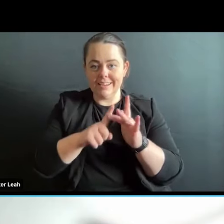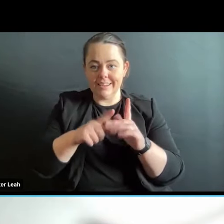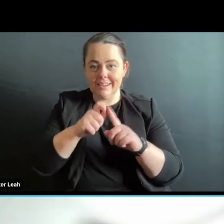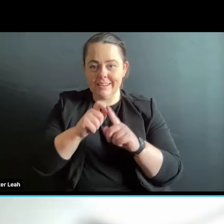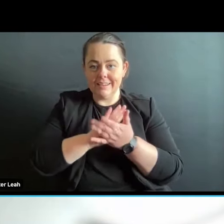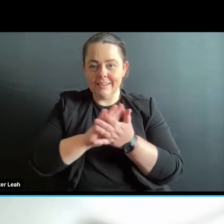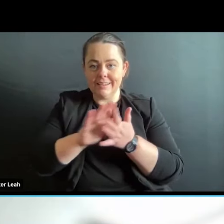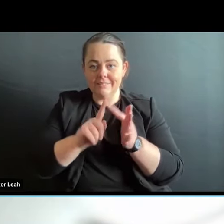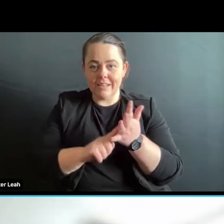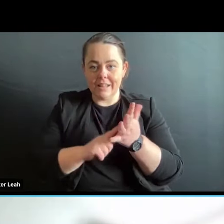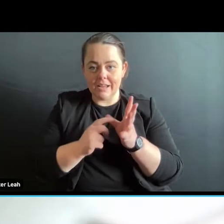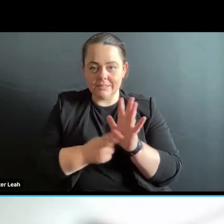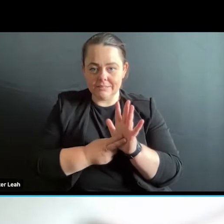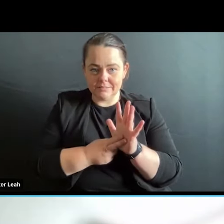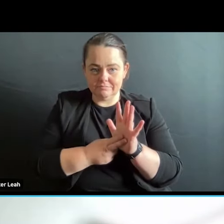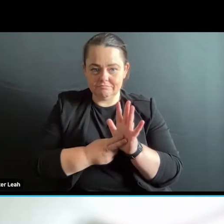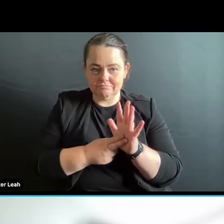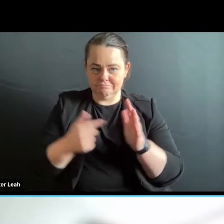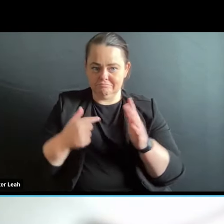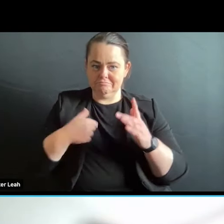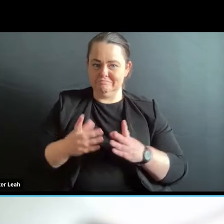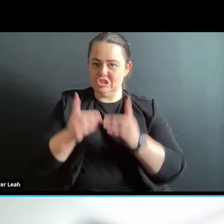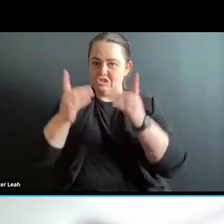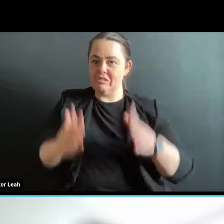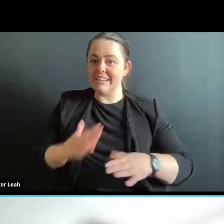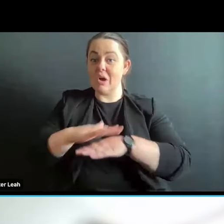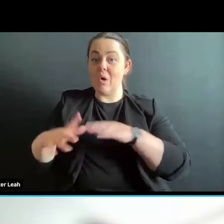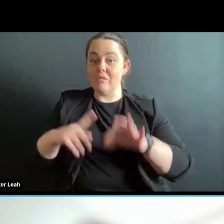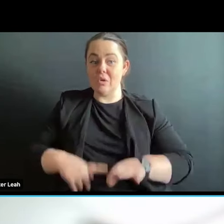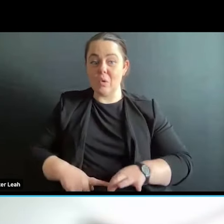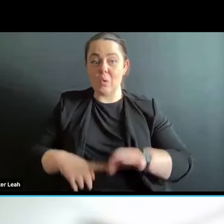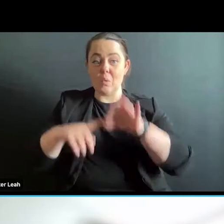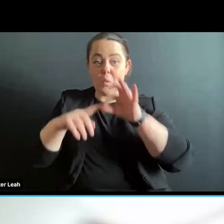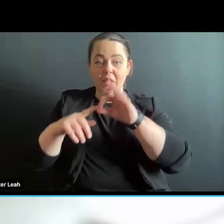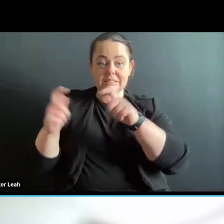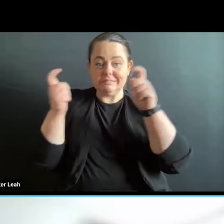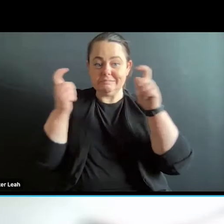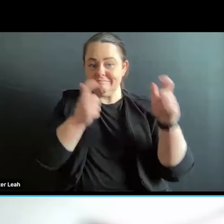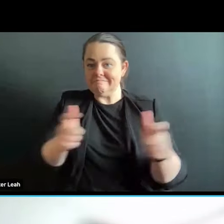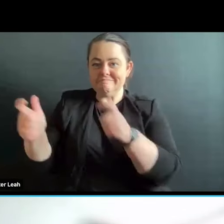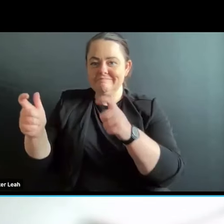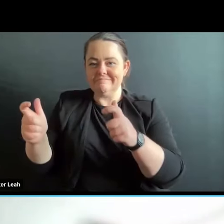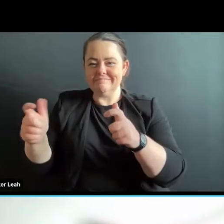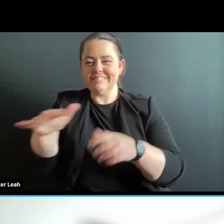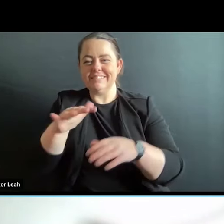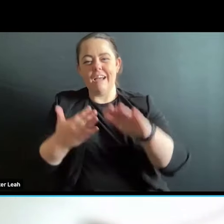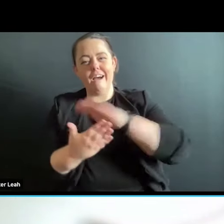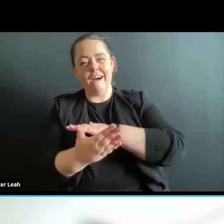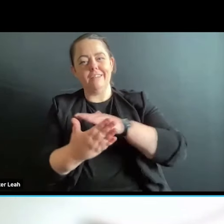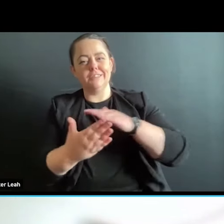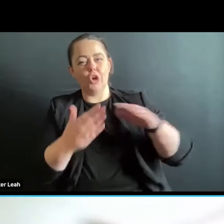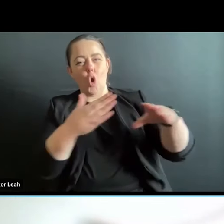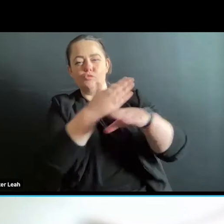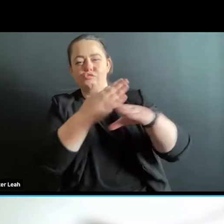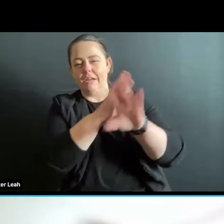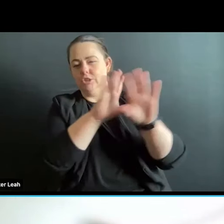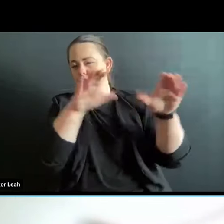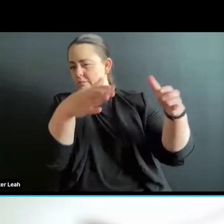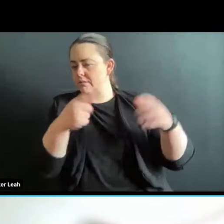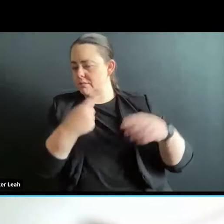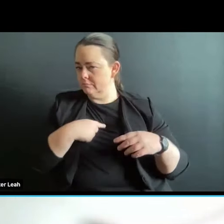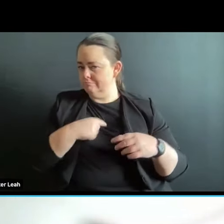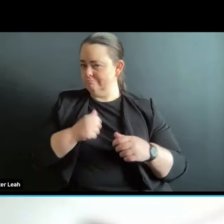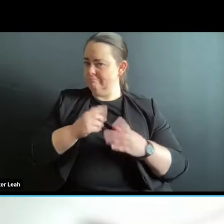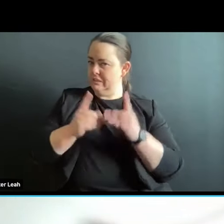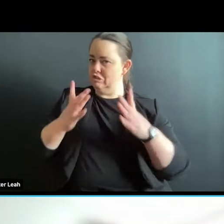of the Financial Monitoring and Analysis section within the Structural Adjustment Operations branch, and I'm delighted to be able to walk you